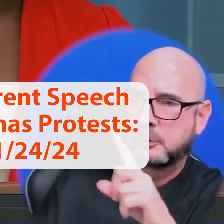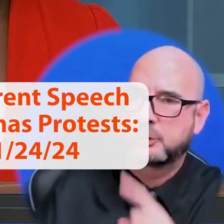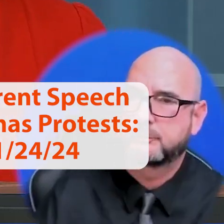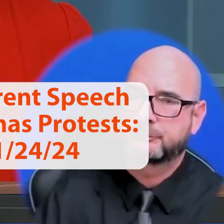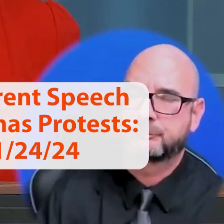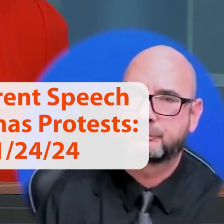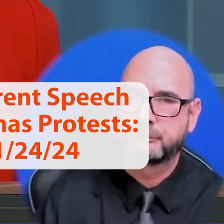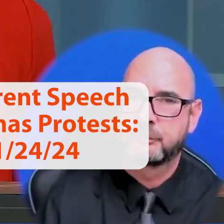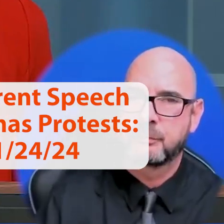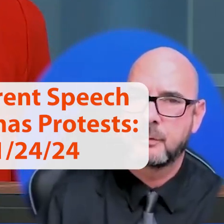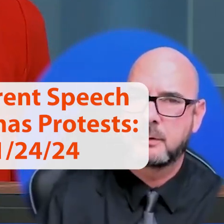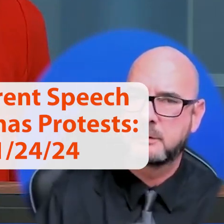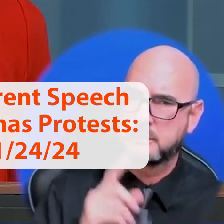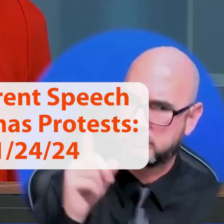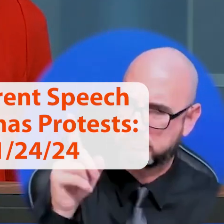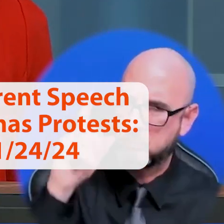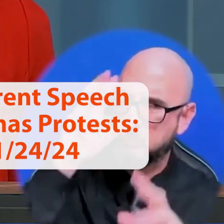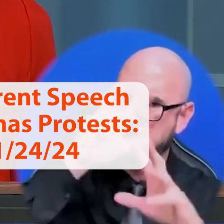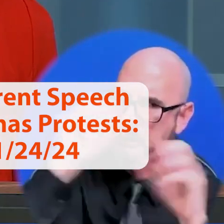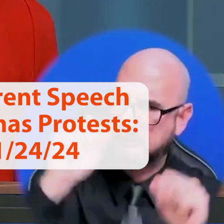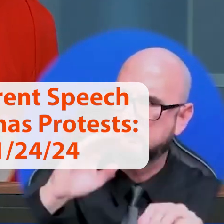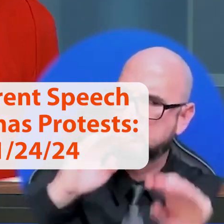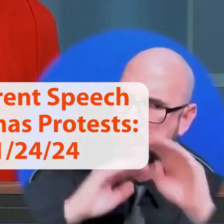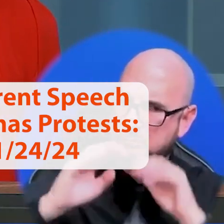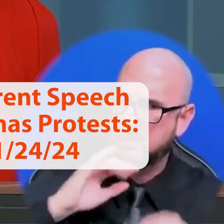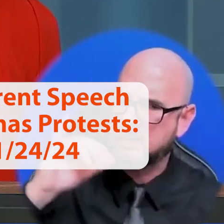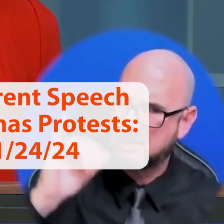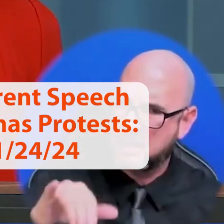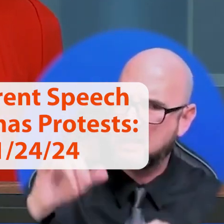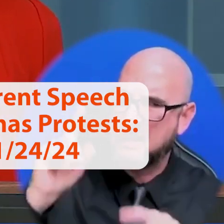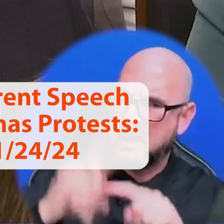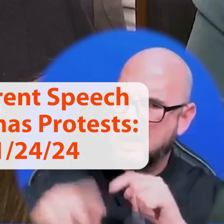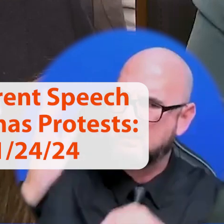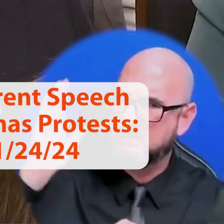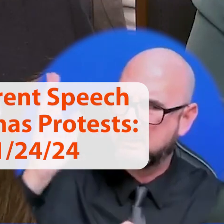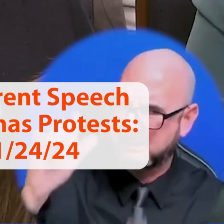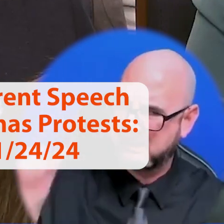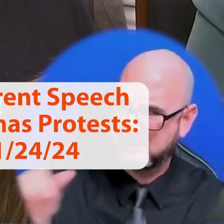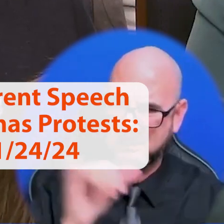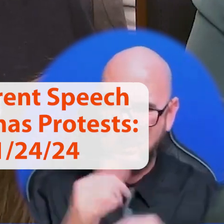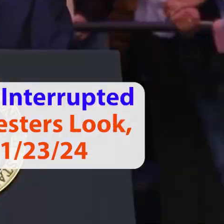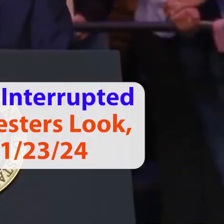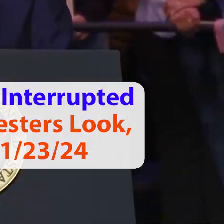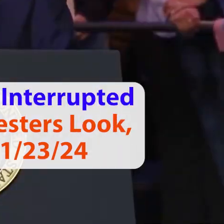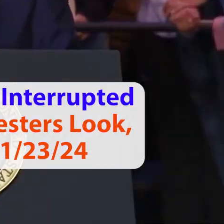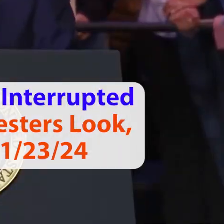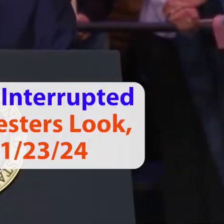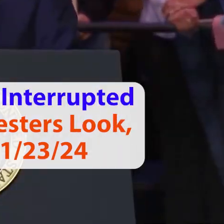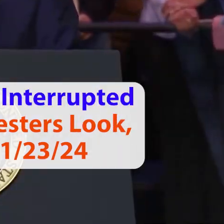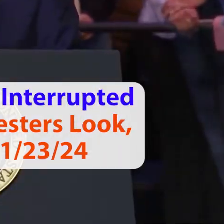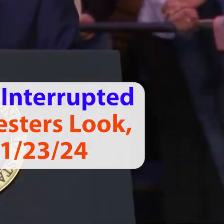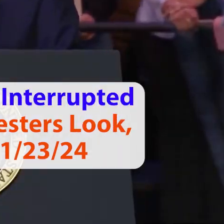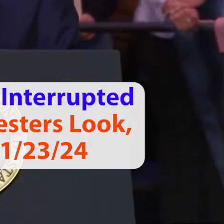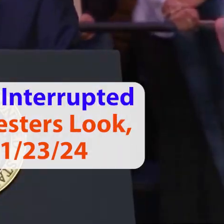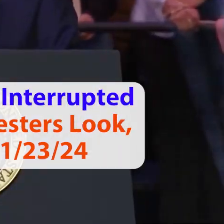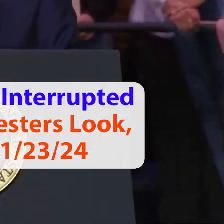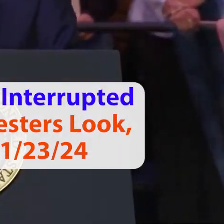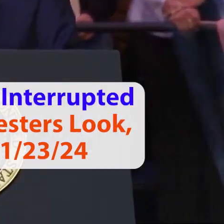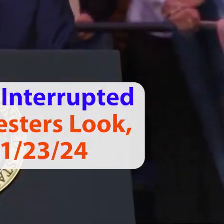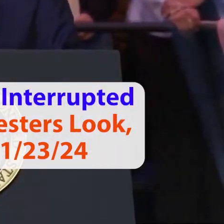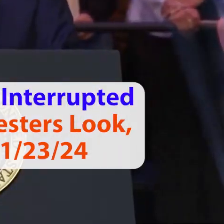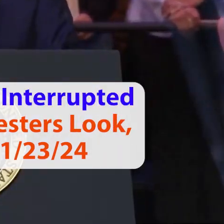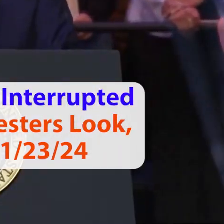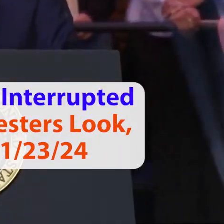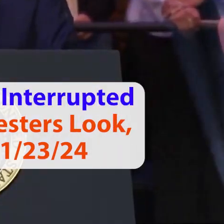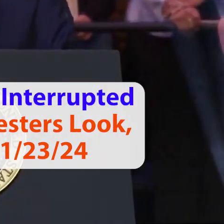When you talk to the president afterwards, is he frustrated that he wasn't able to sort of deliver the speech as he intended? Look, please